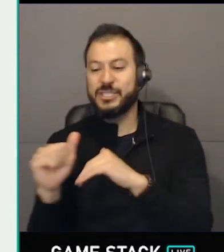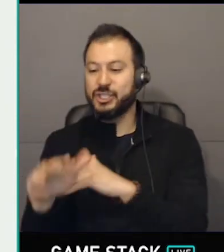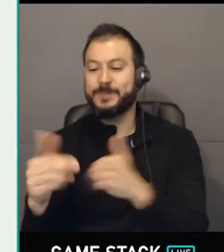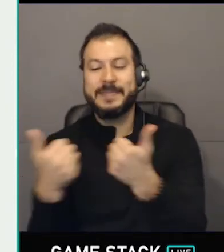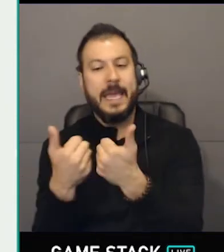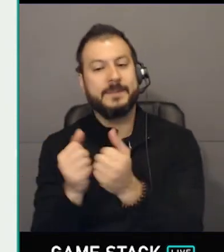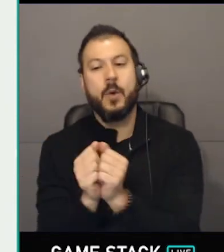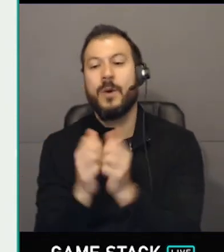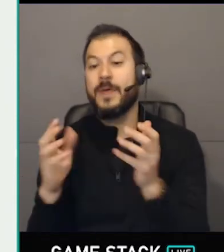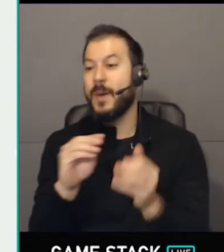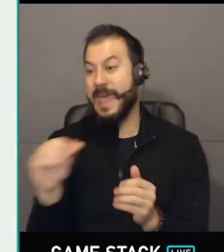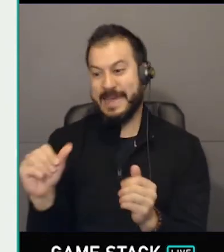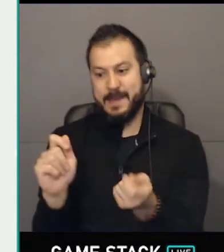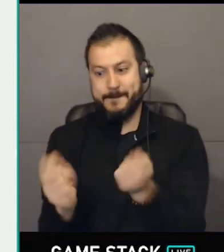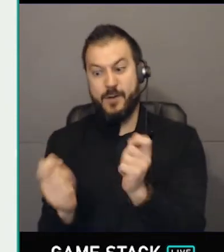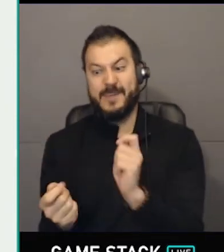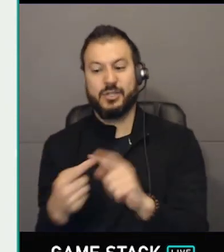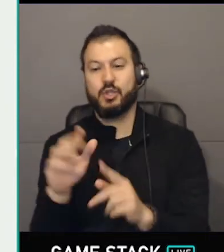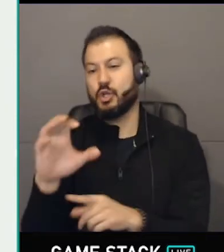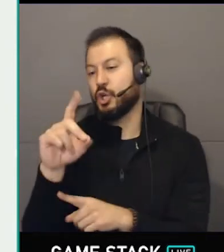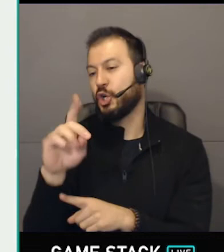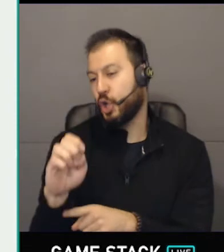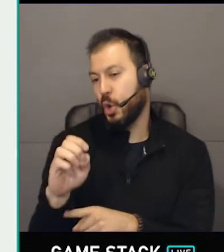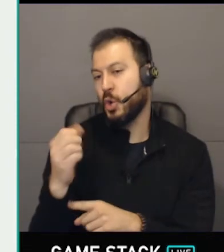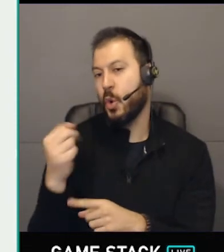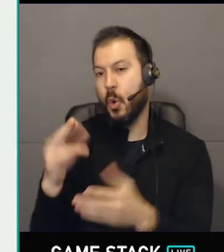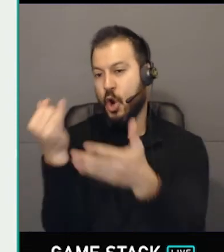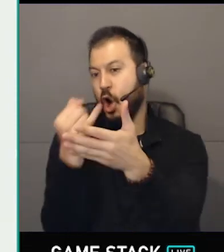any modifications to your code or your art assets.